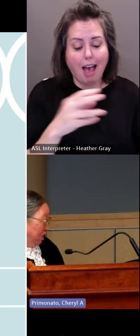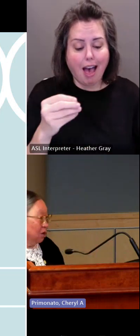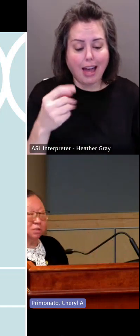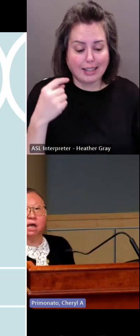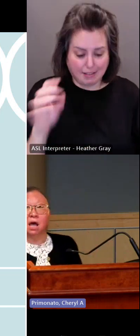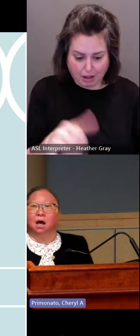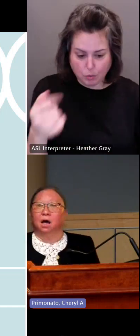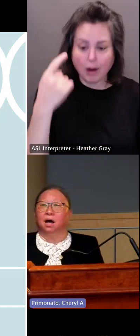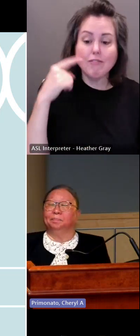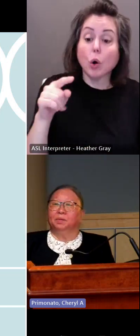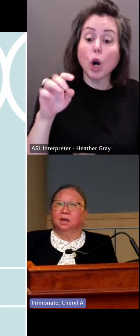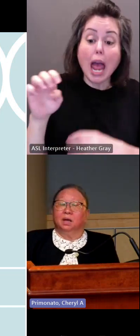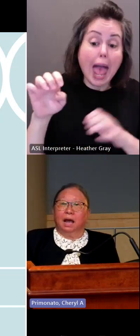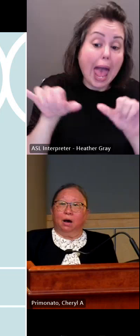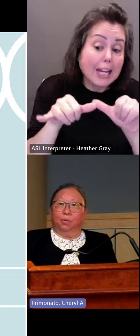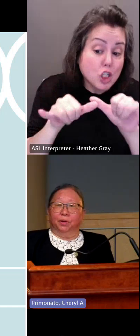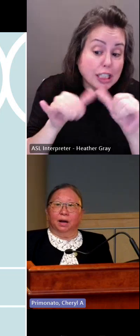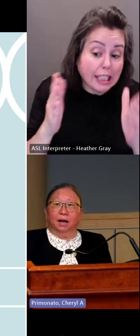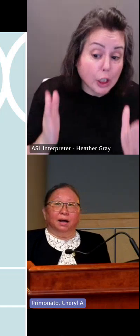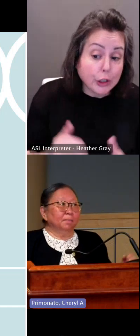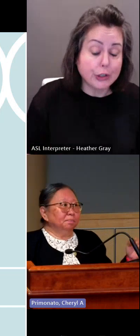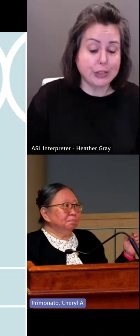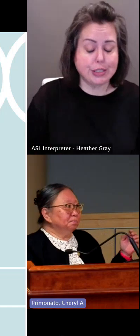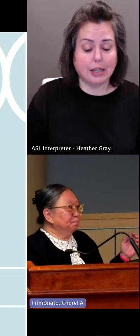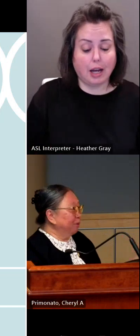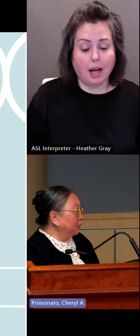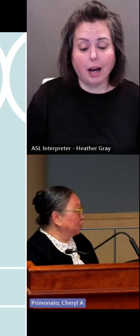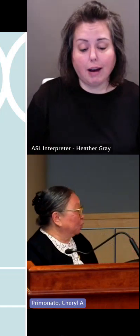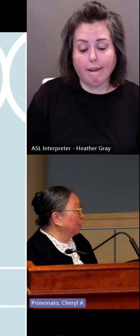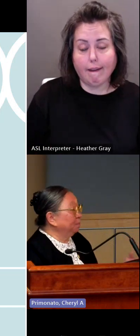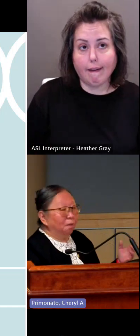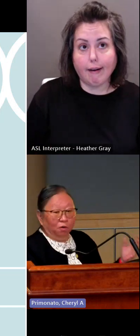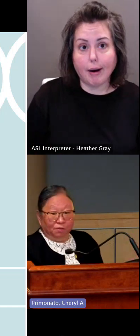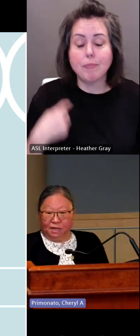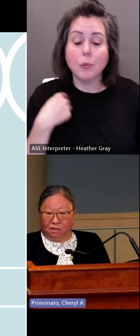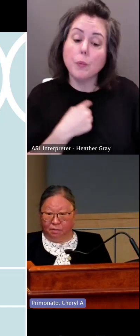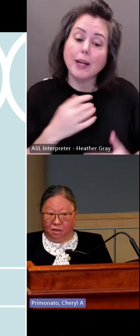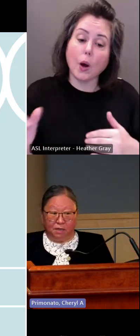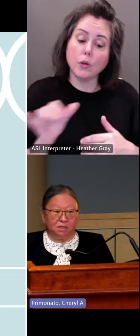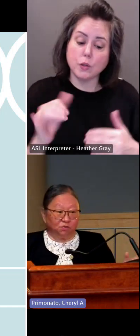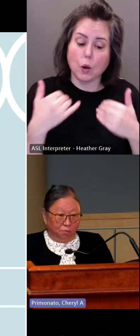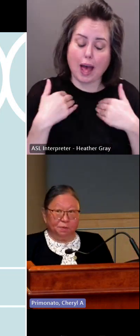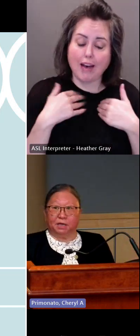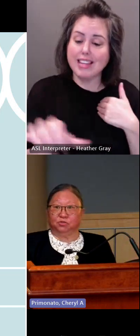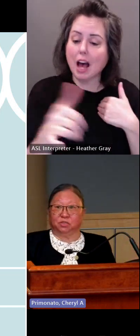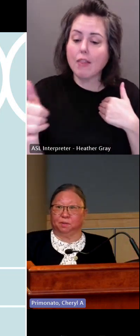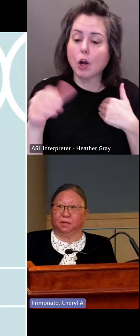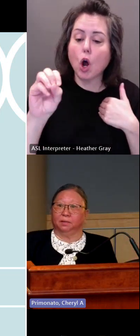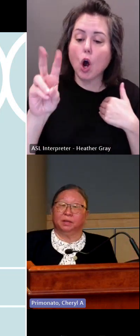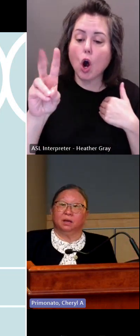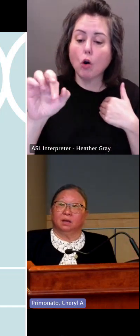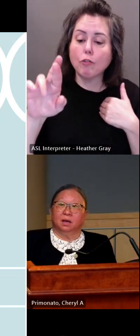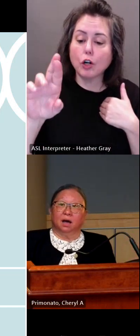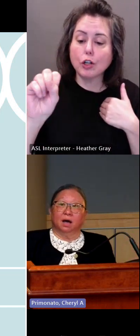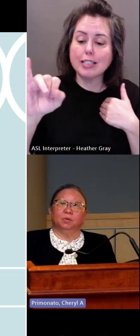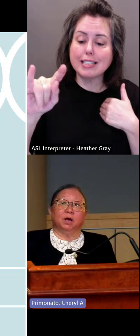the engineers, our regulatory oversight committee meetings for the